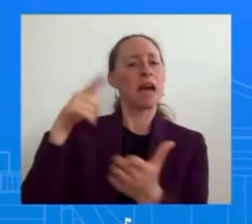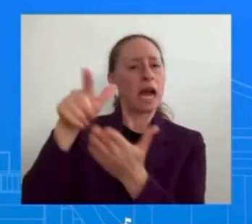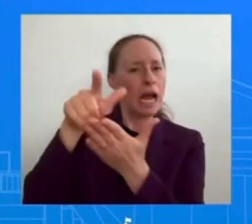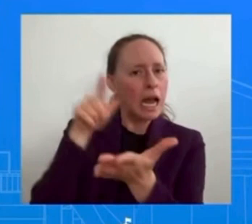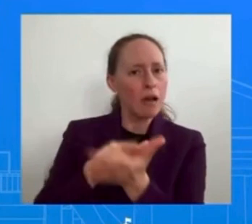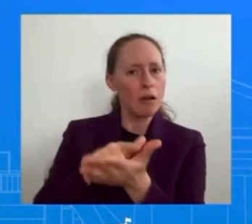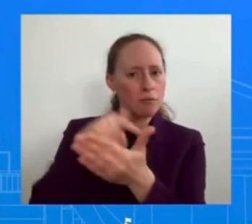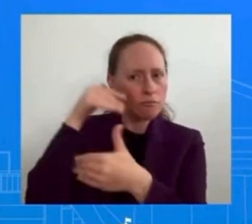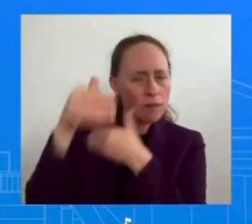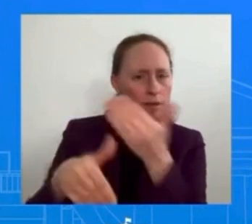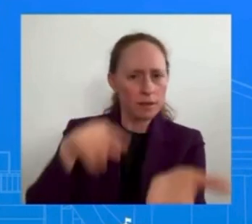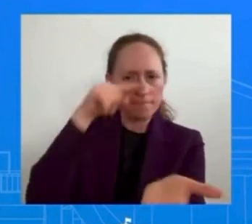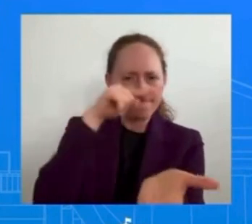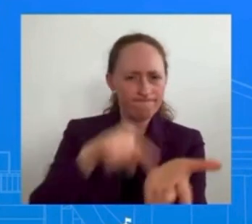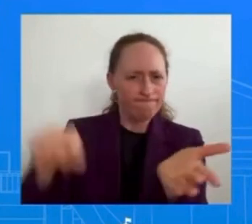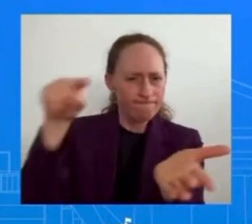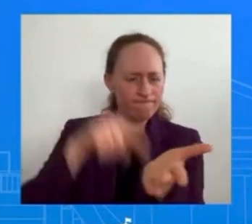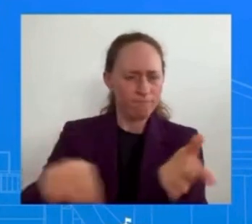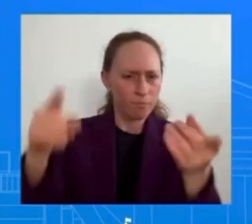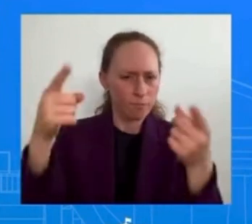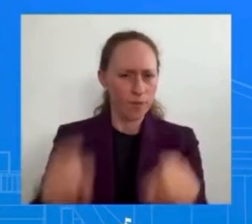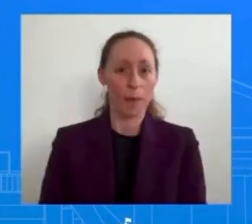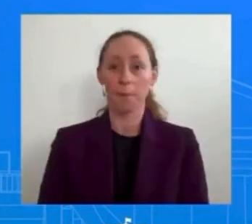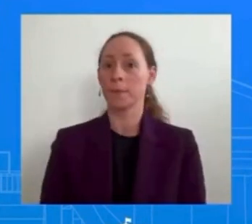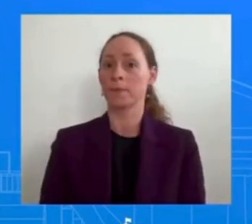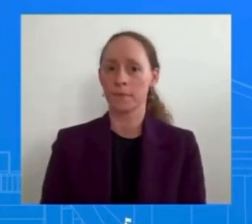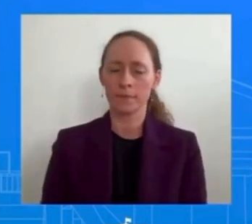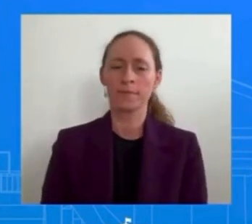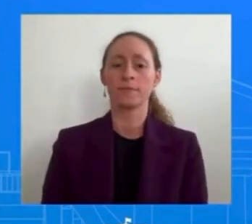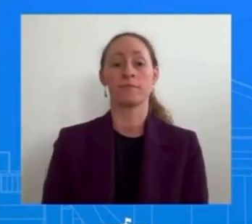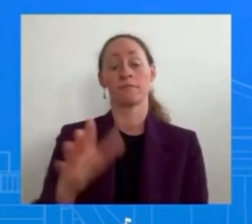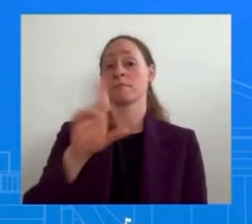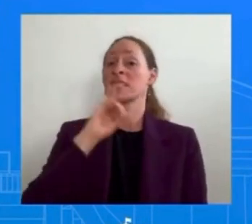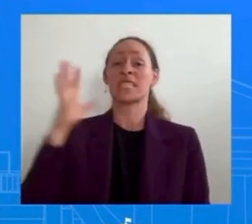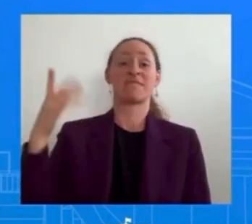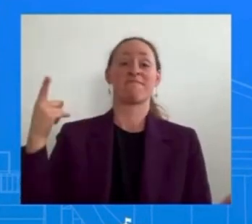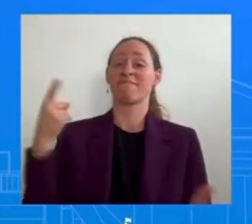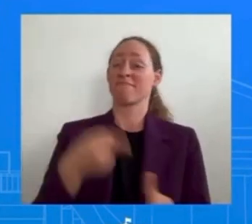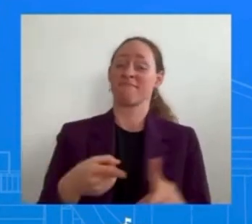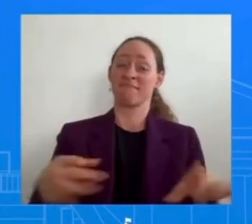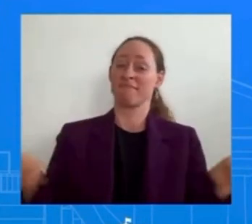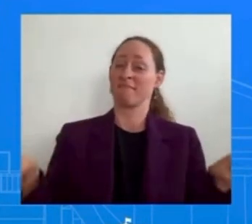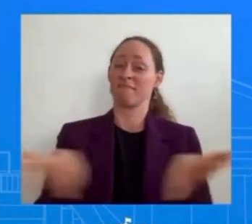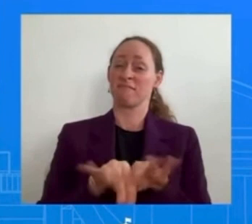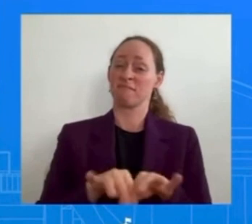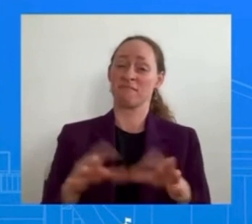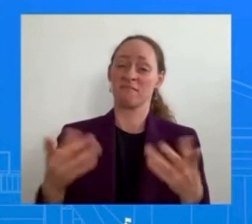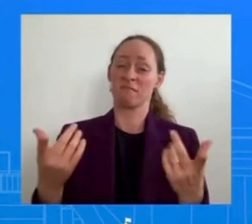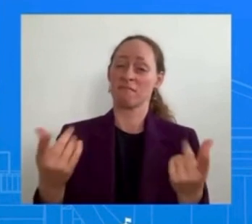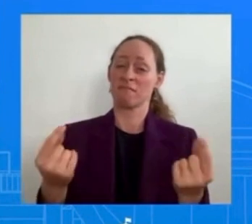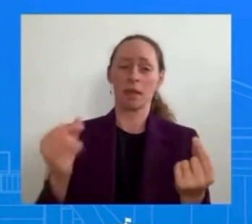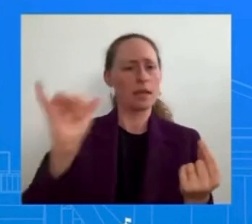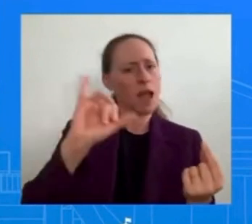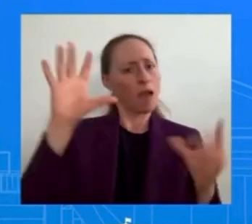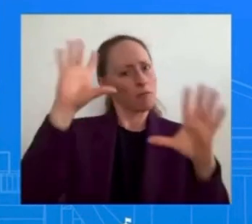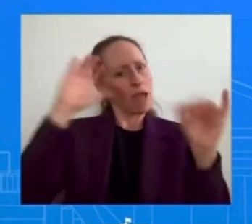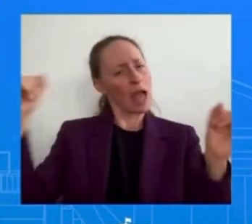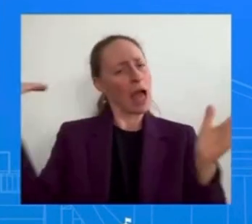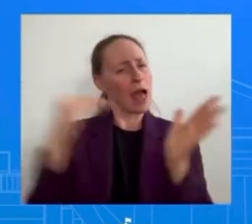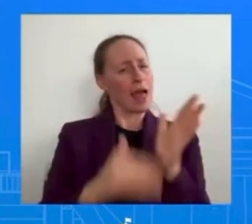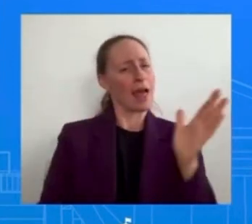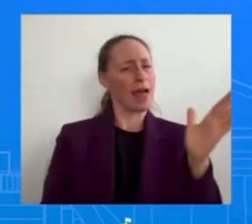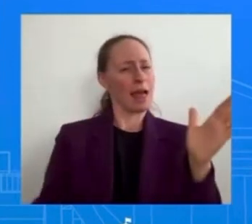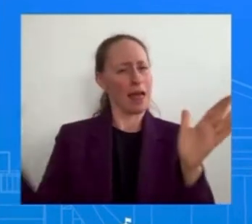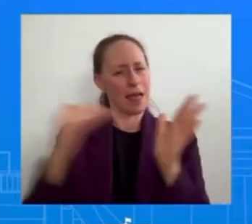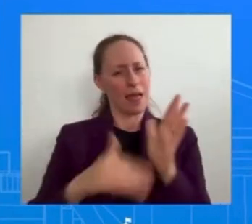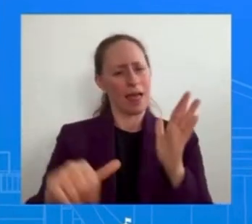it is important to me and from here and to the president to reiterate, as he has done many times before, the freedom of the press. That is the core